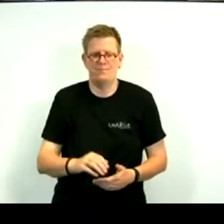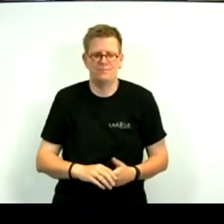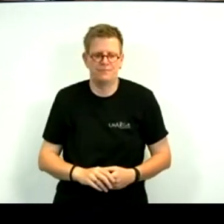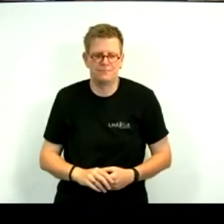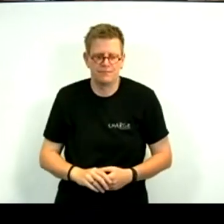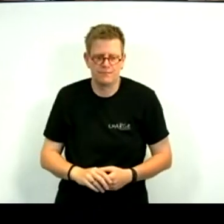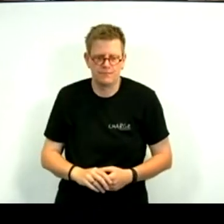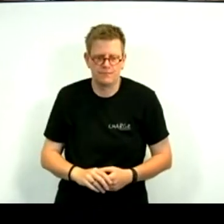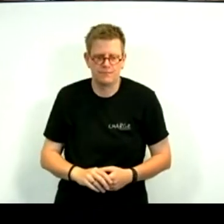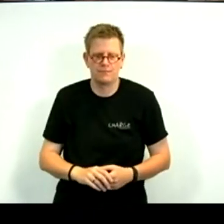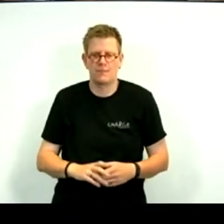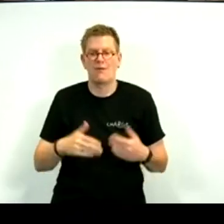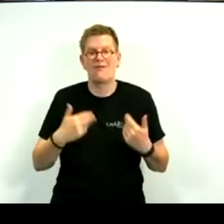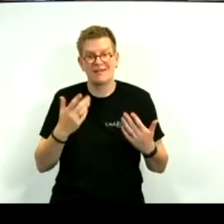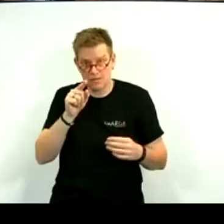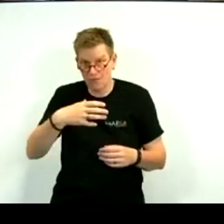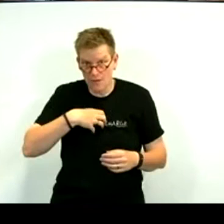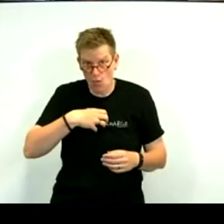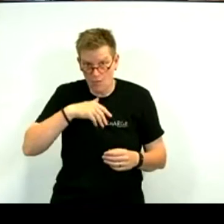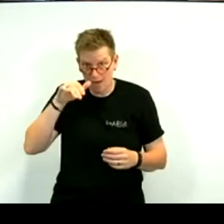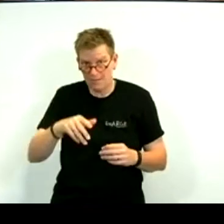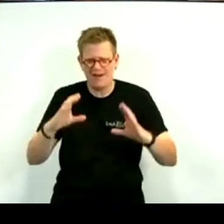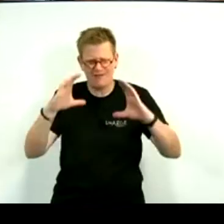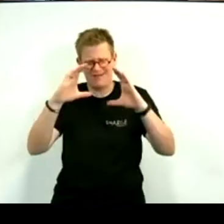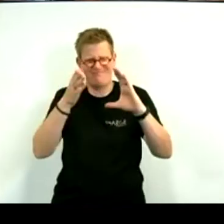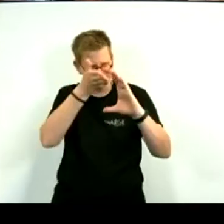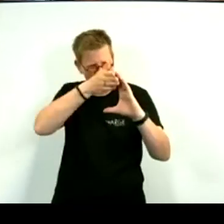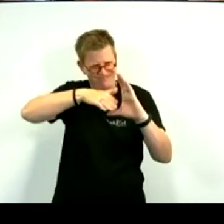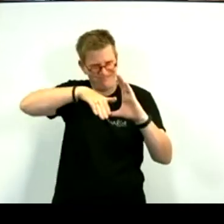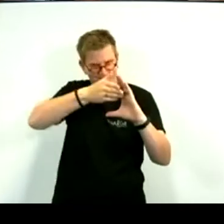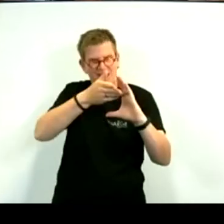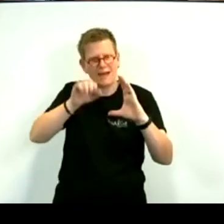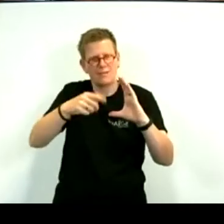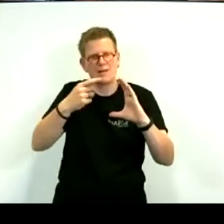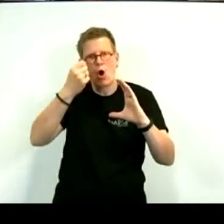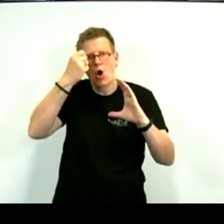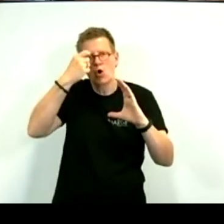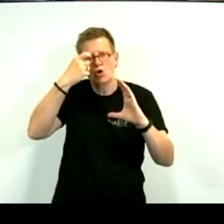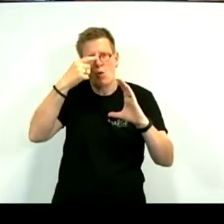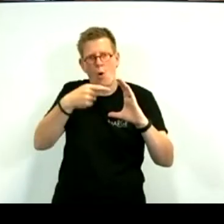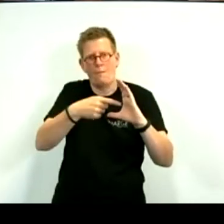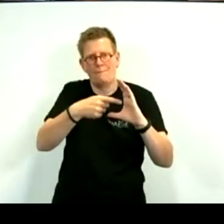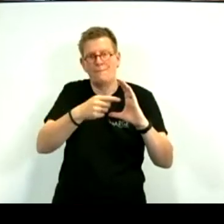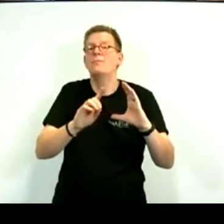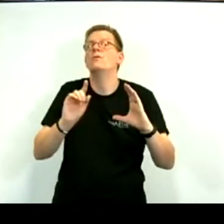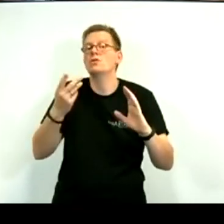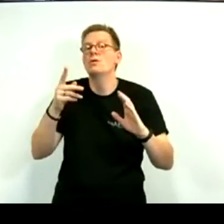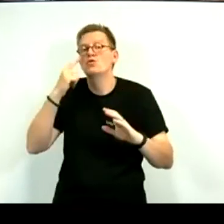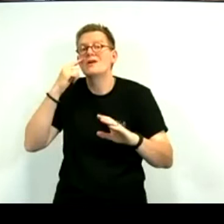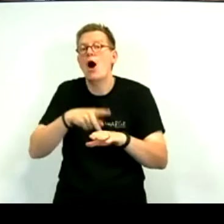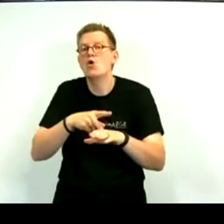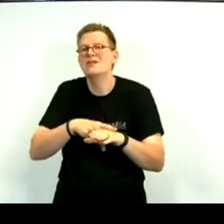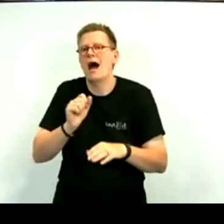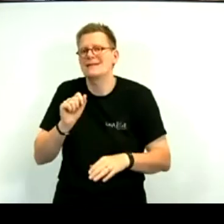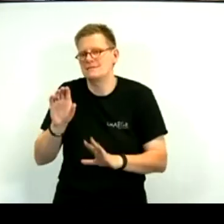to explain to the ophthalmologist that you think it's a problem with visual acuity. If the child